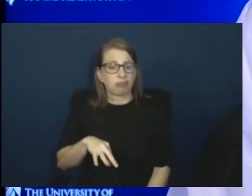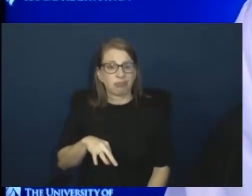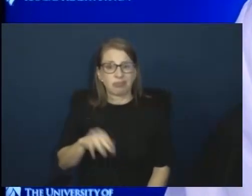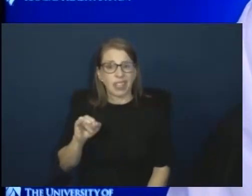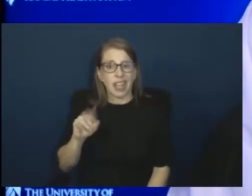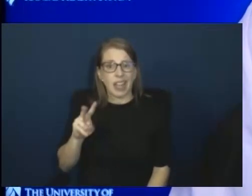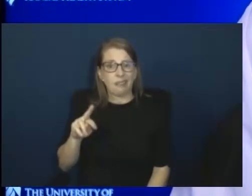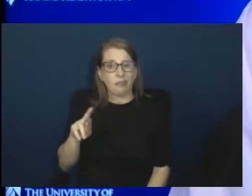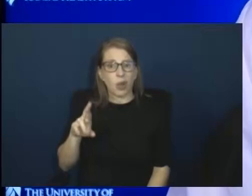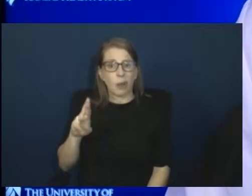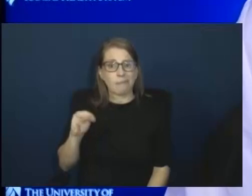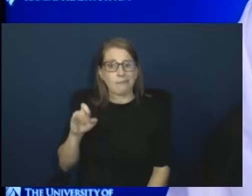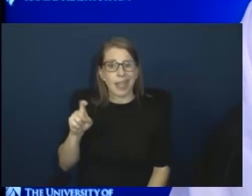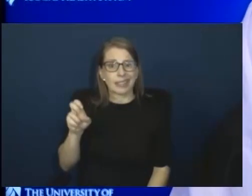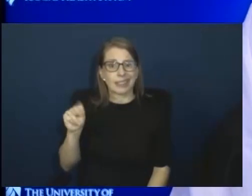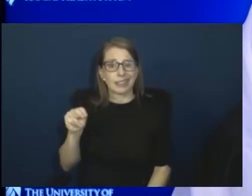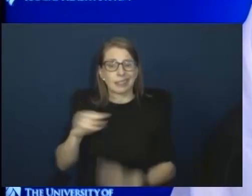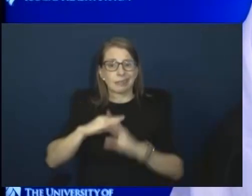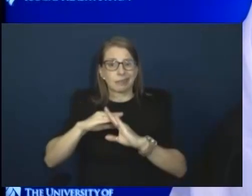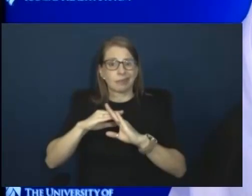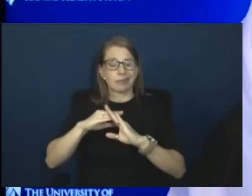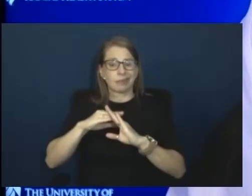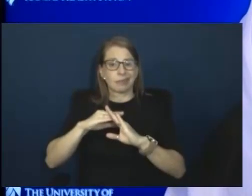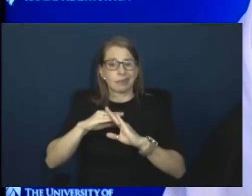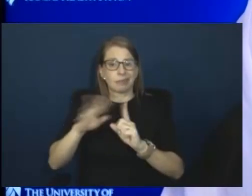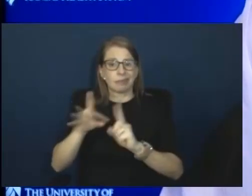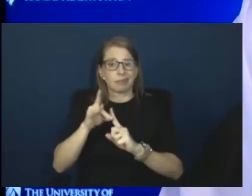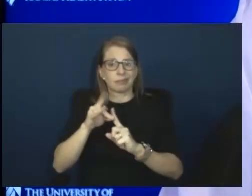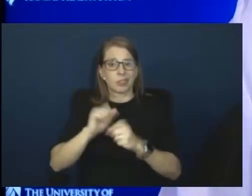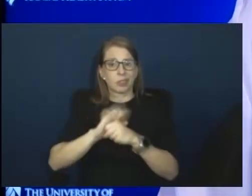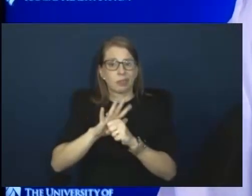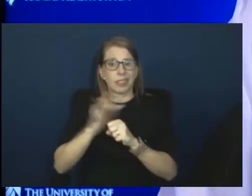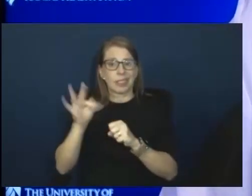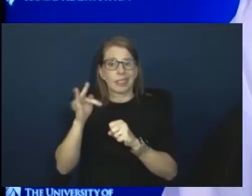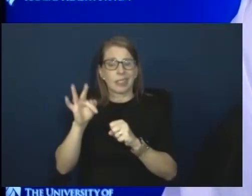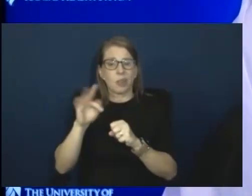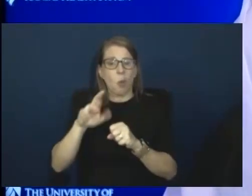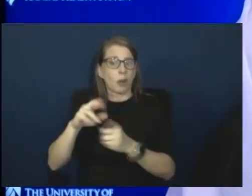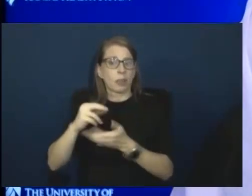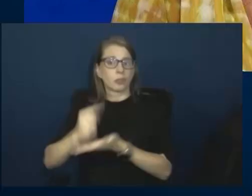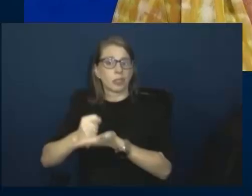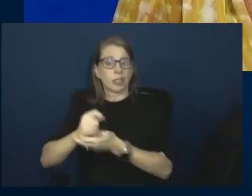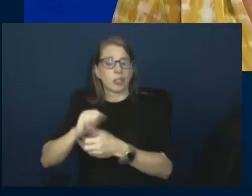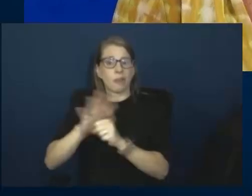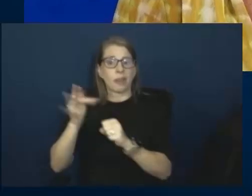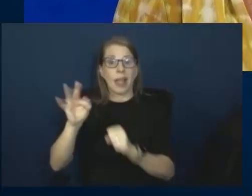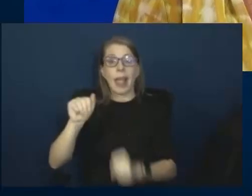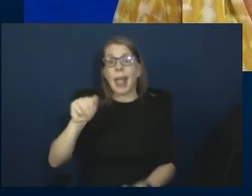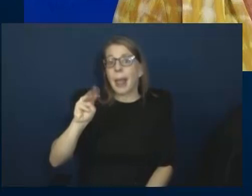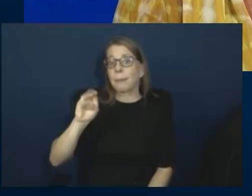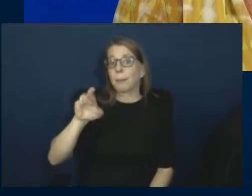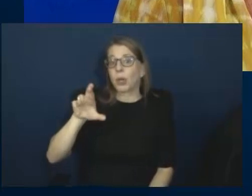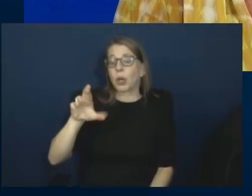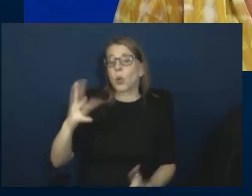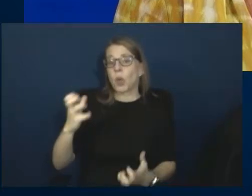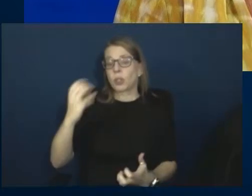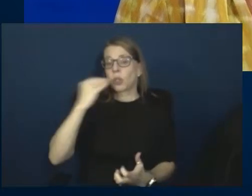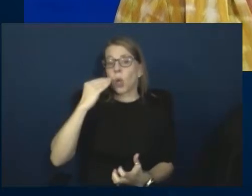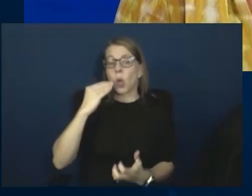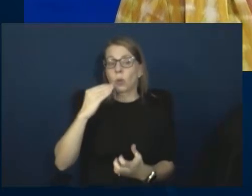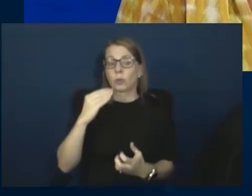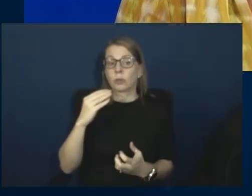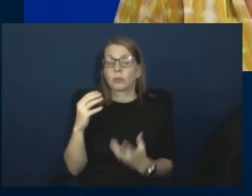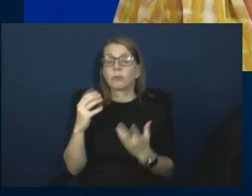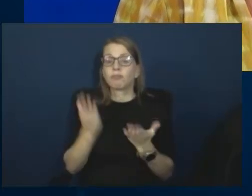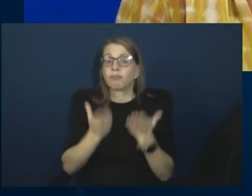against COVID-19 or in treatment of COVID-19 at this point in time. Okay, Amber wants to know, how soon would you recommend being tested with a PCR test